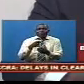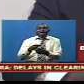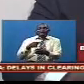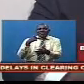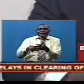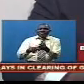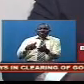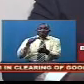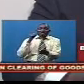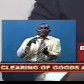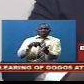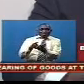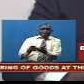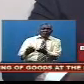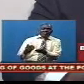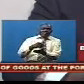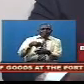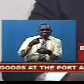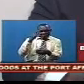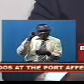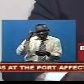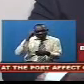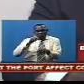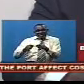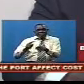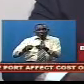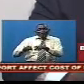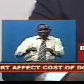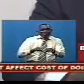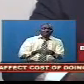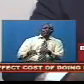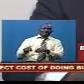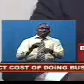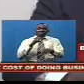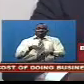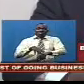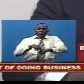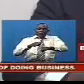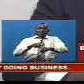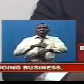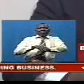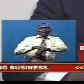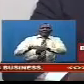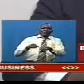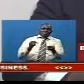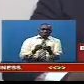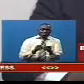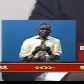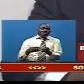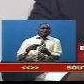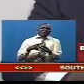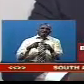the government, in respect of which various actions have been taken without success to